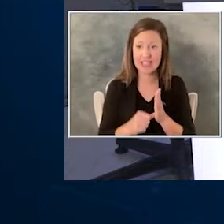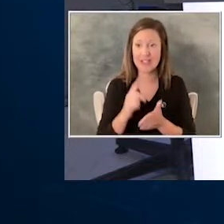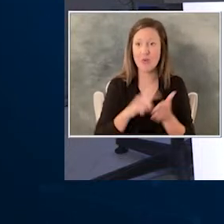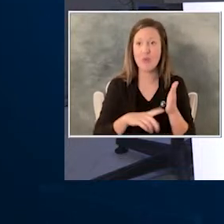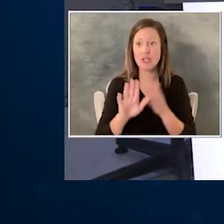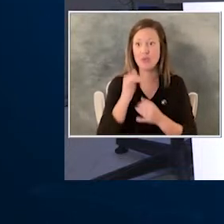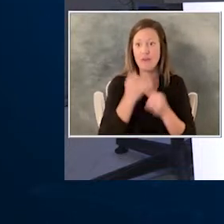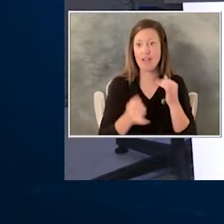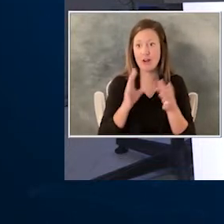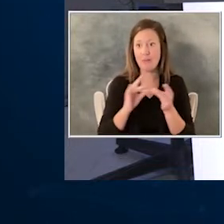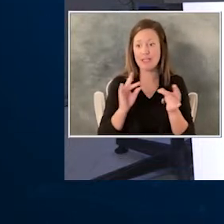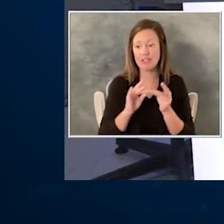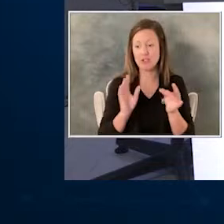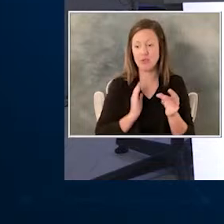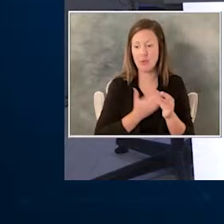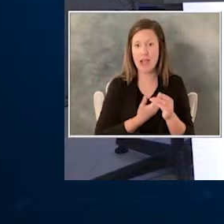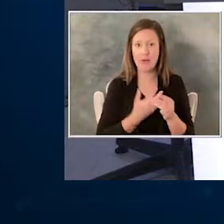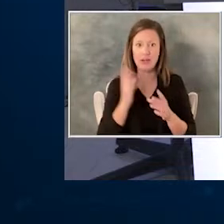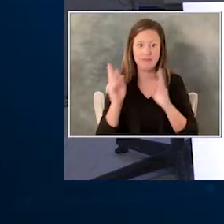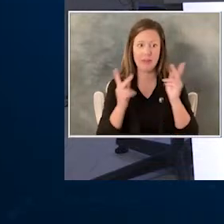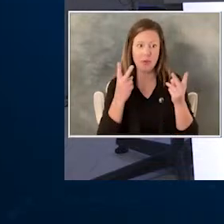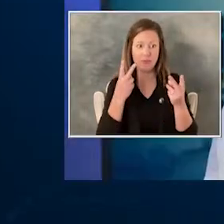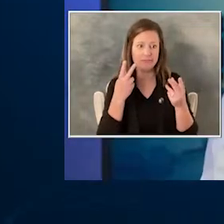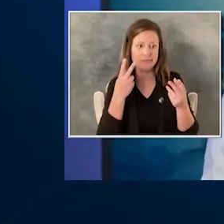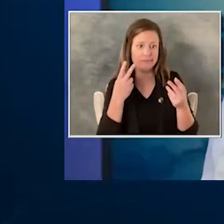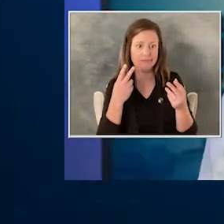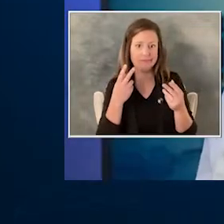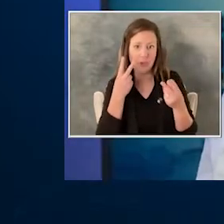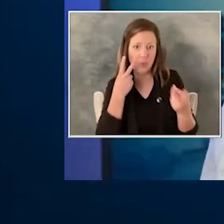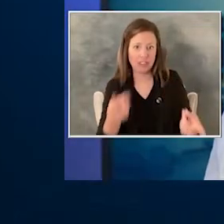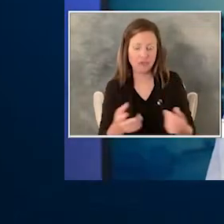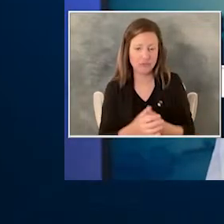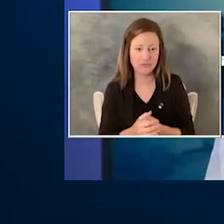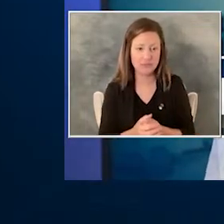to our viewers and to them? I think everybody needs to just remember that